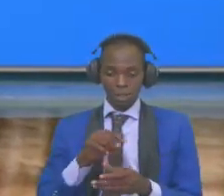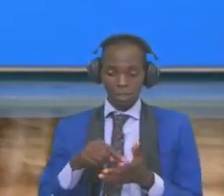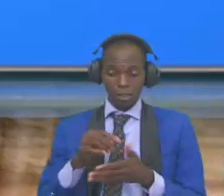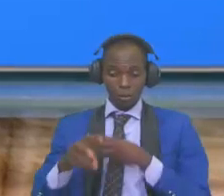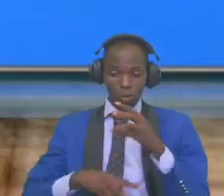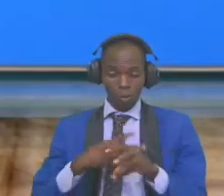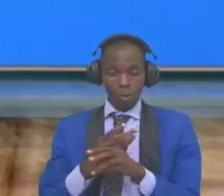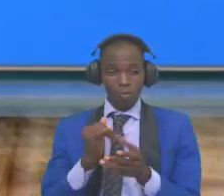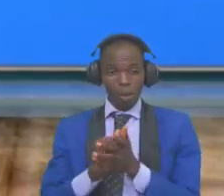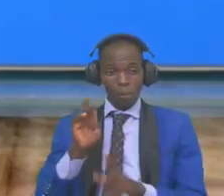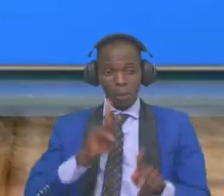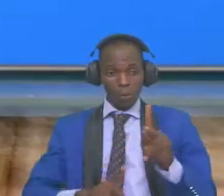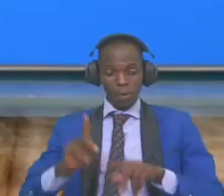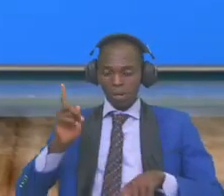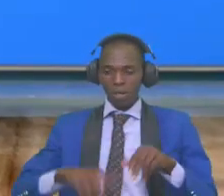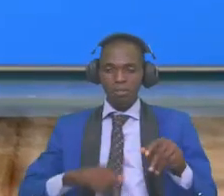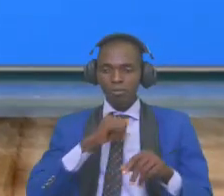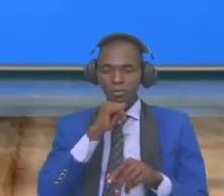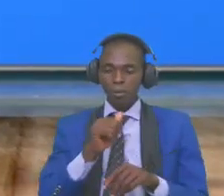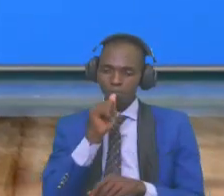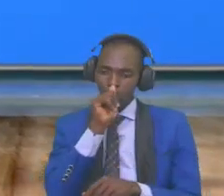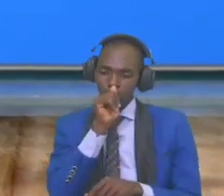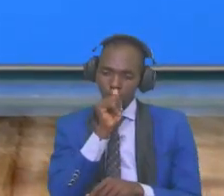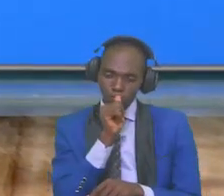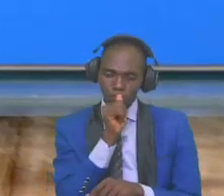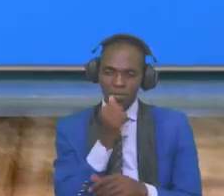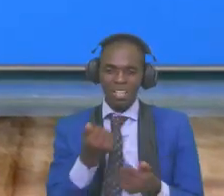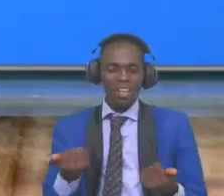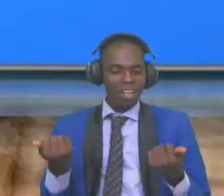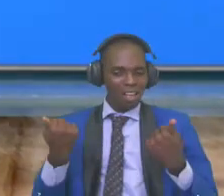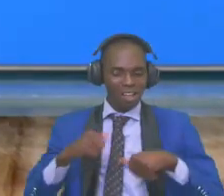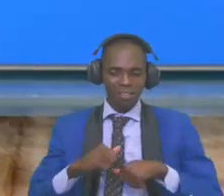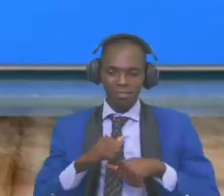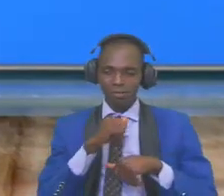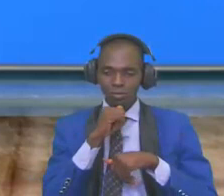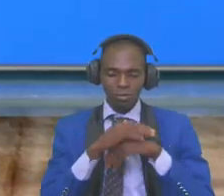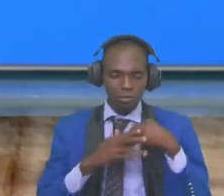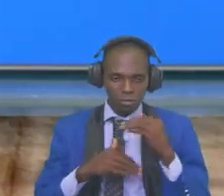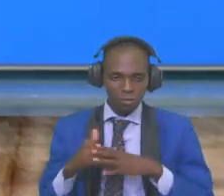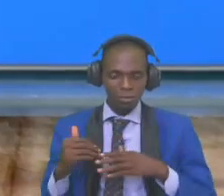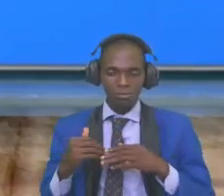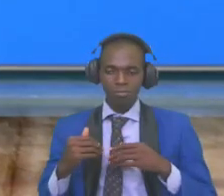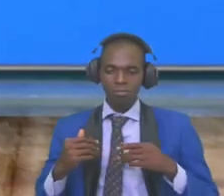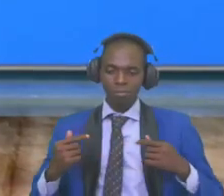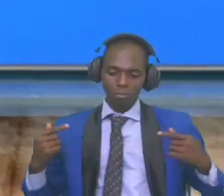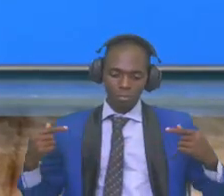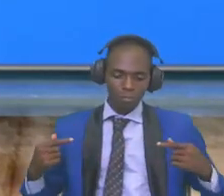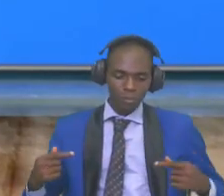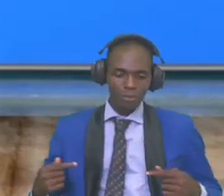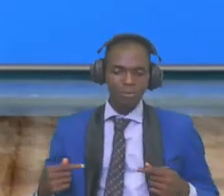cannot bear any discomfort, any pain, any